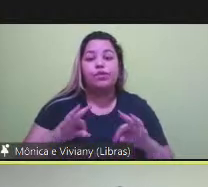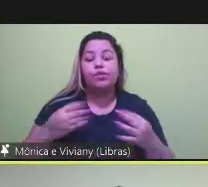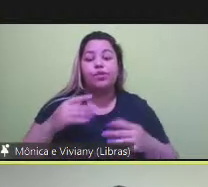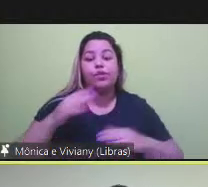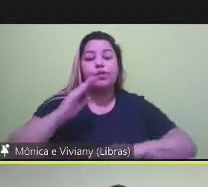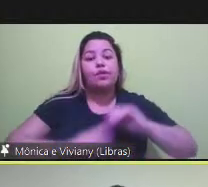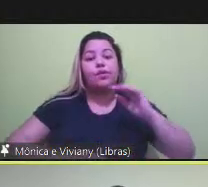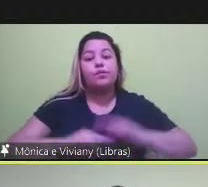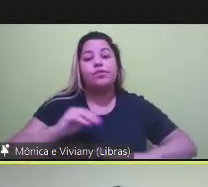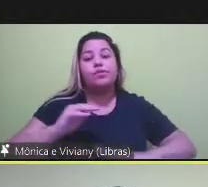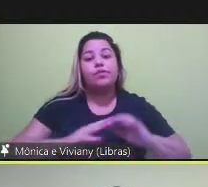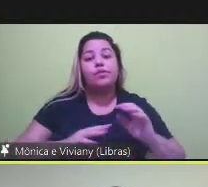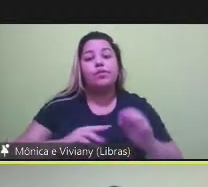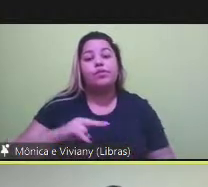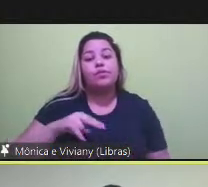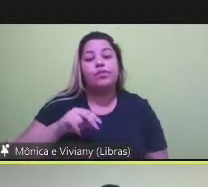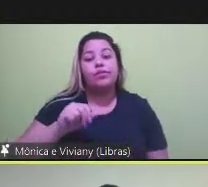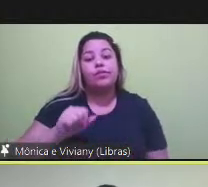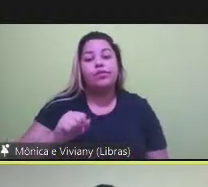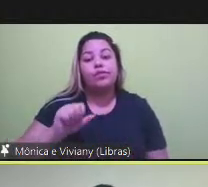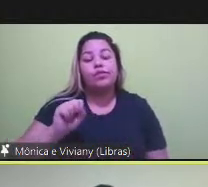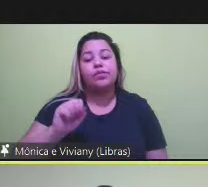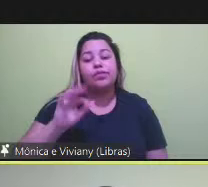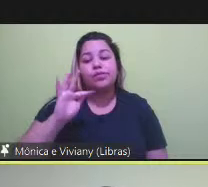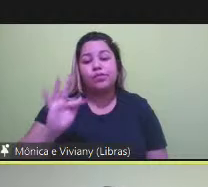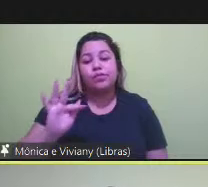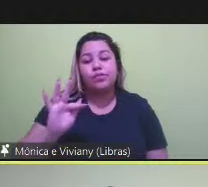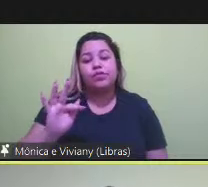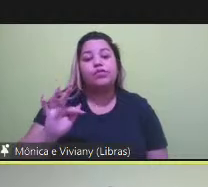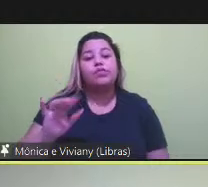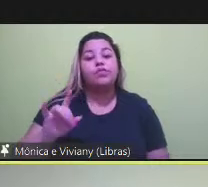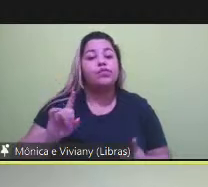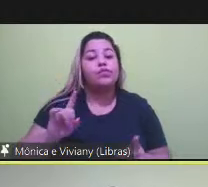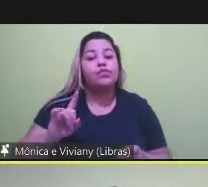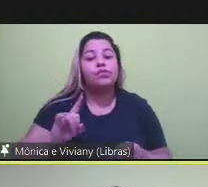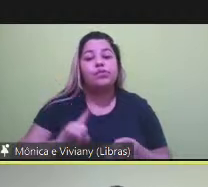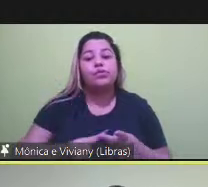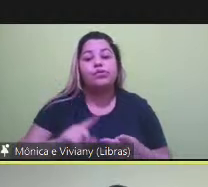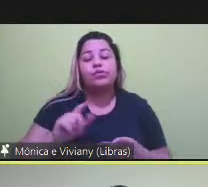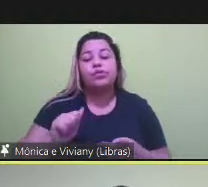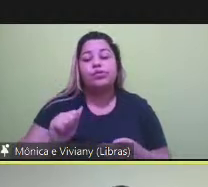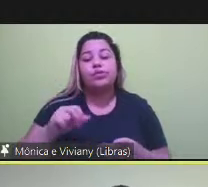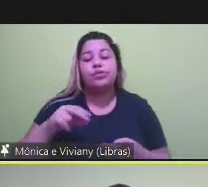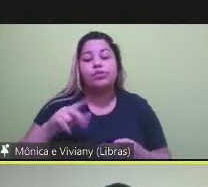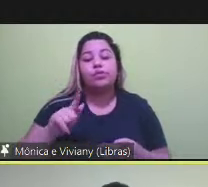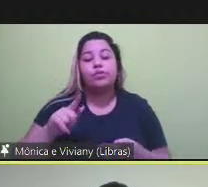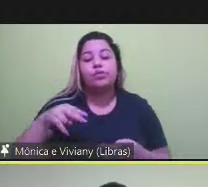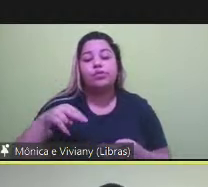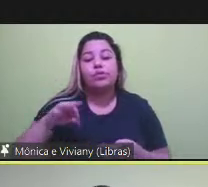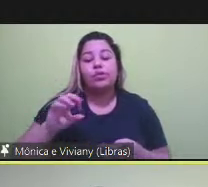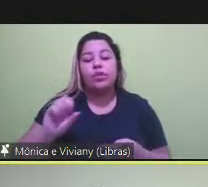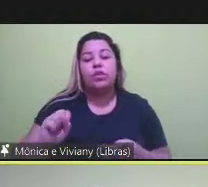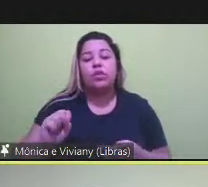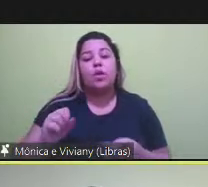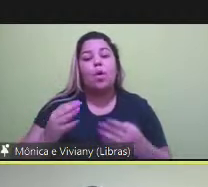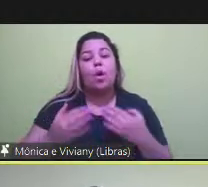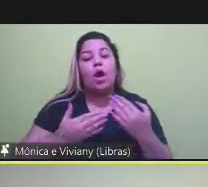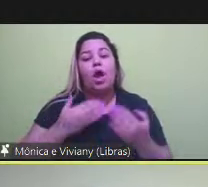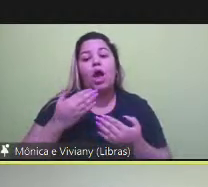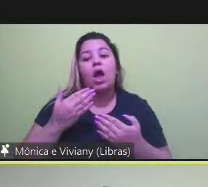All the professionals from NACI, the health gym, vigilance and health, those who